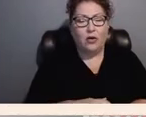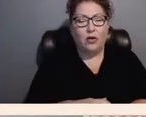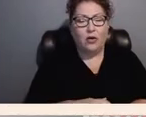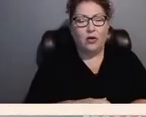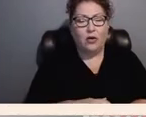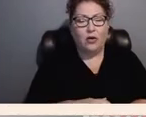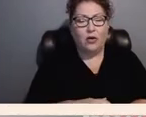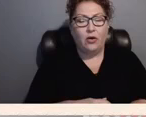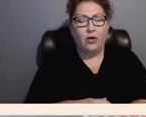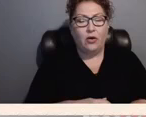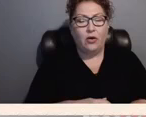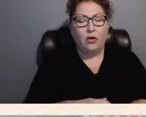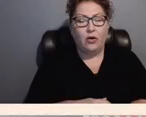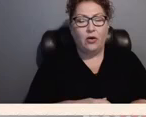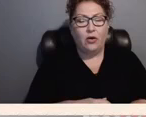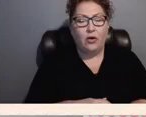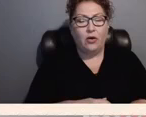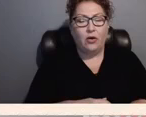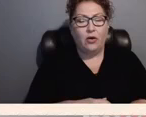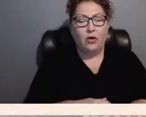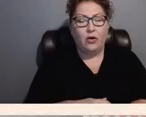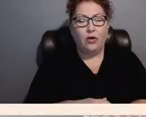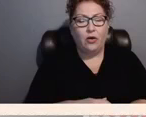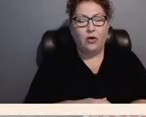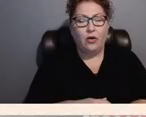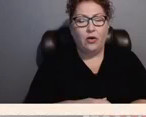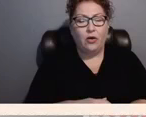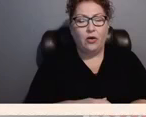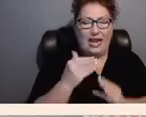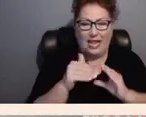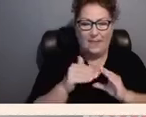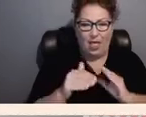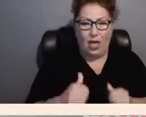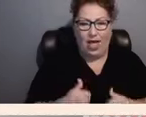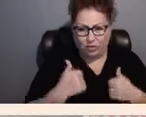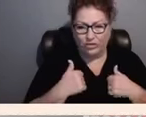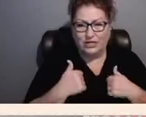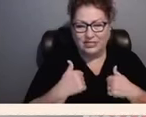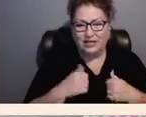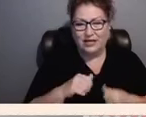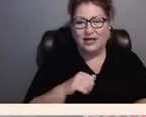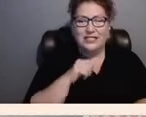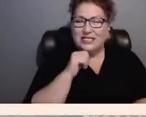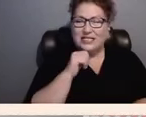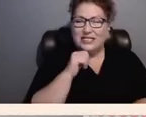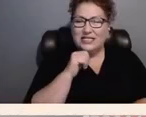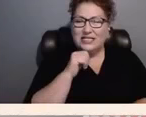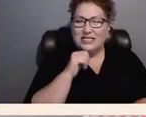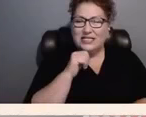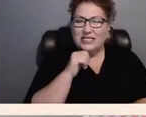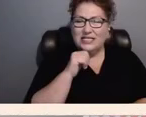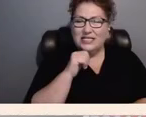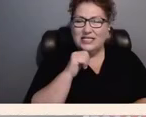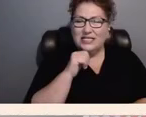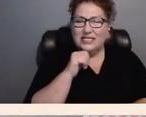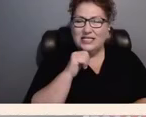going to give you I'll give you an email address. It's not up on the slide, but it's quite easy.